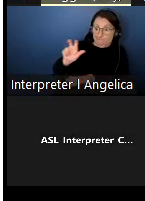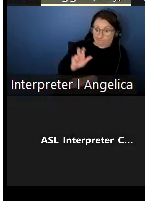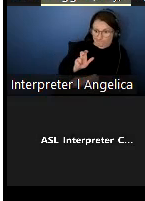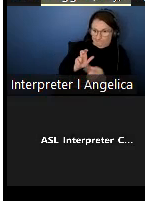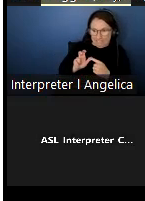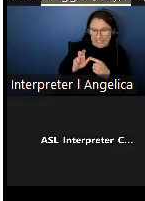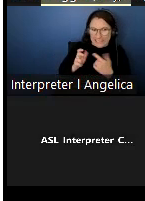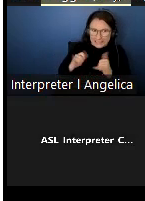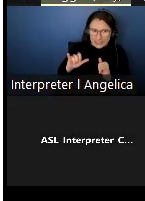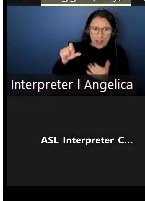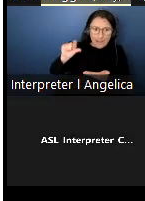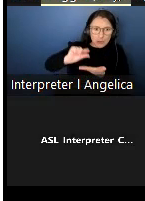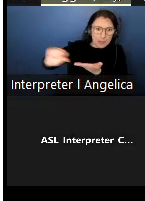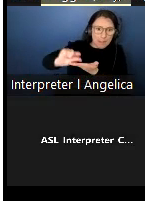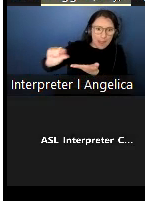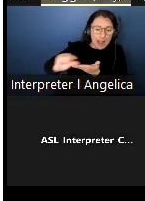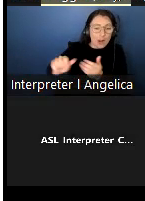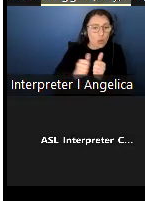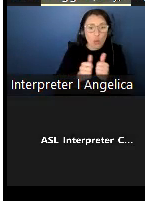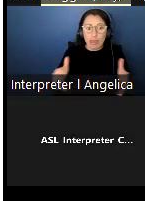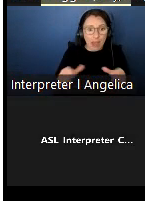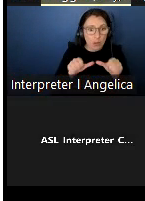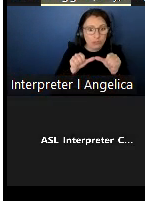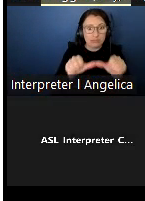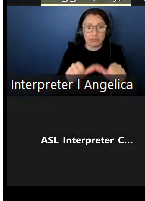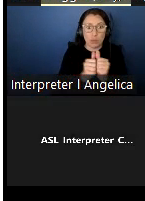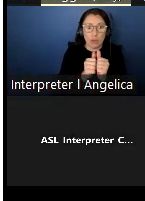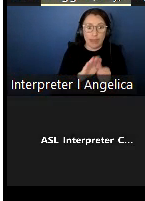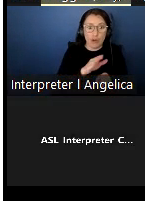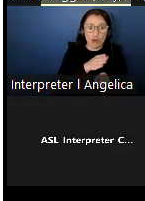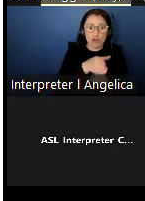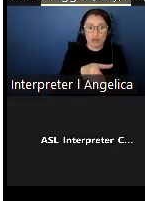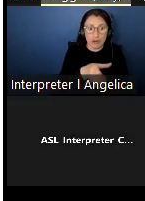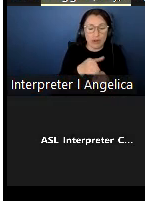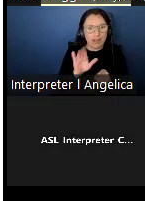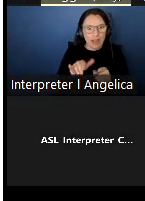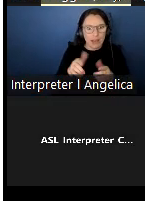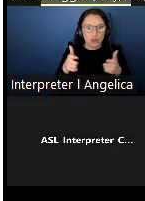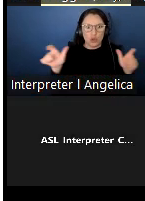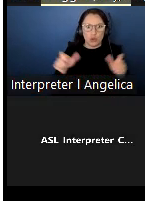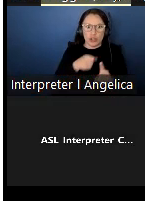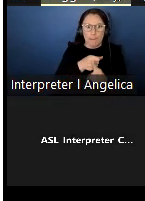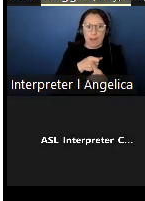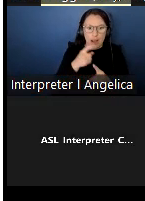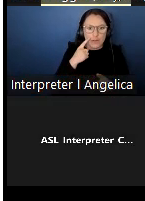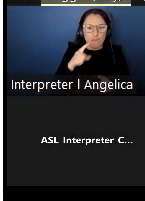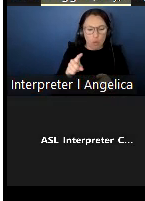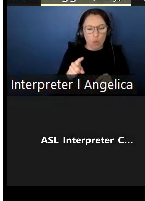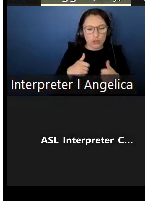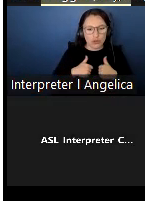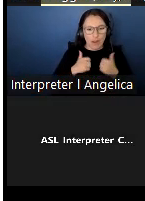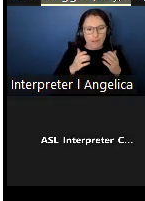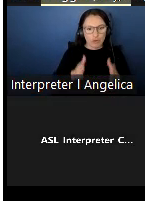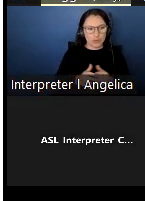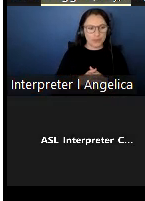their degree and moving on in that career. So that can have a huge financial impact for survivors. So